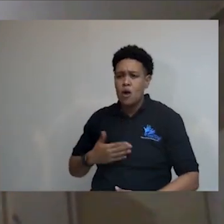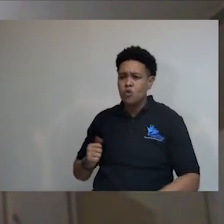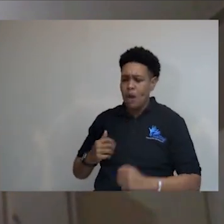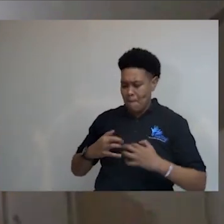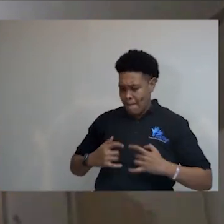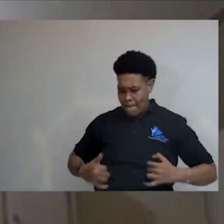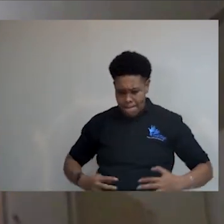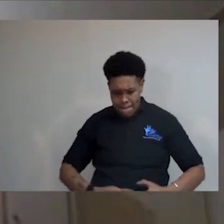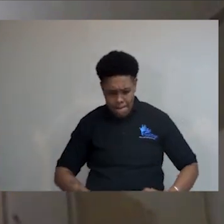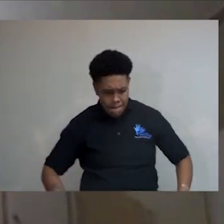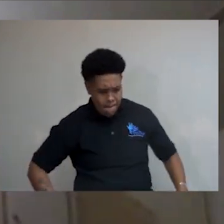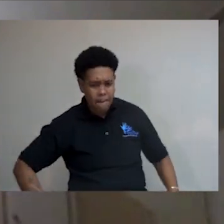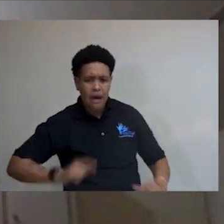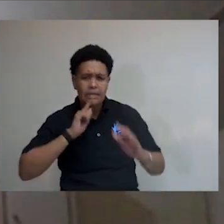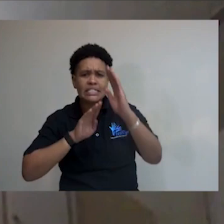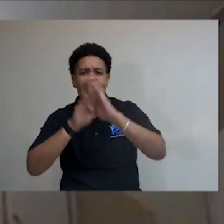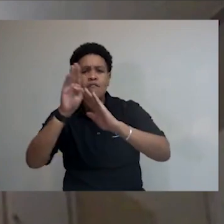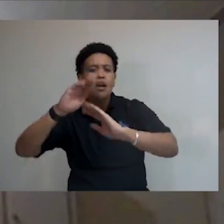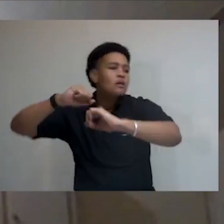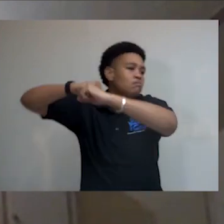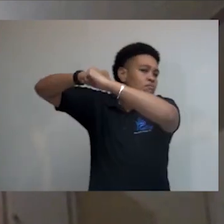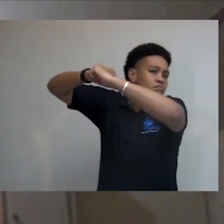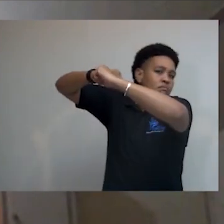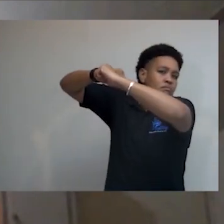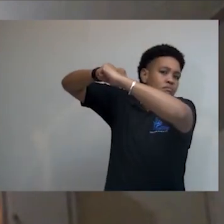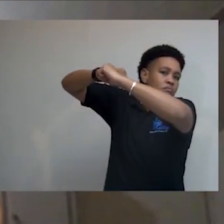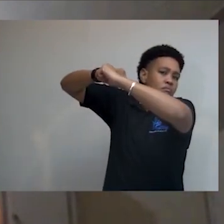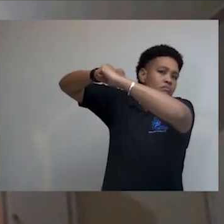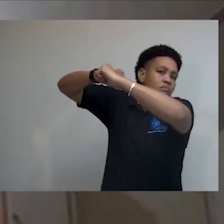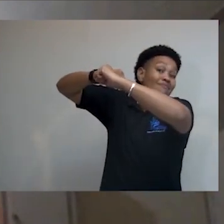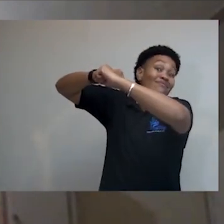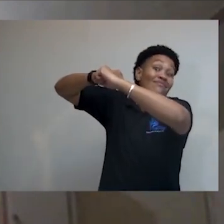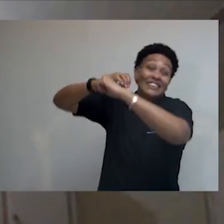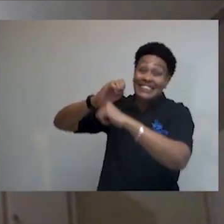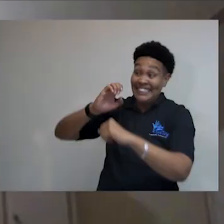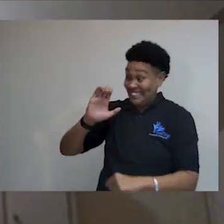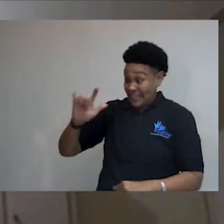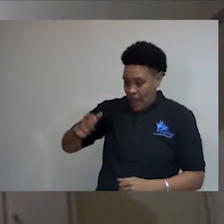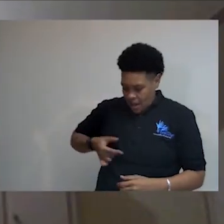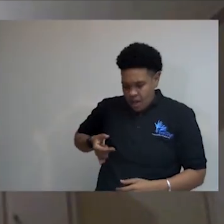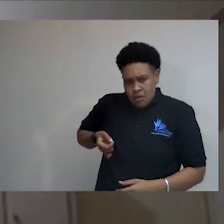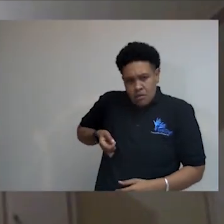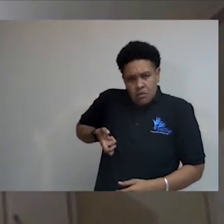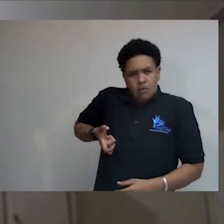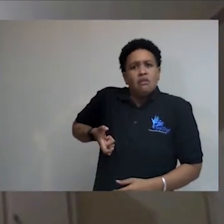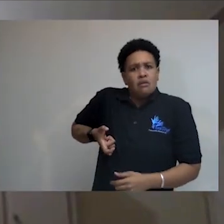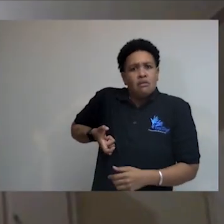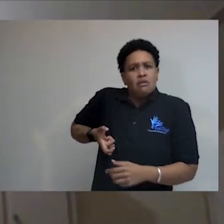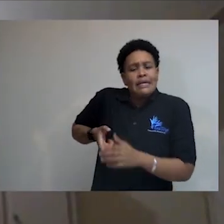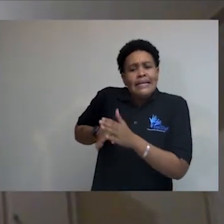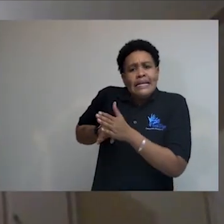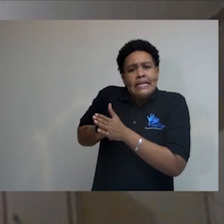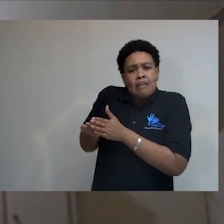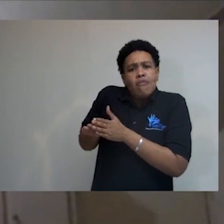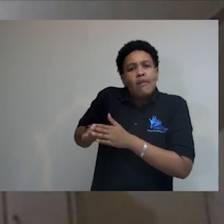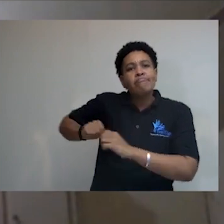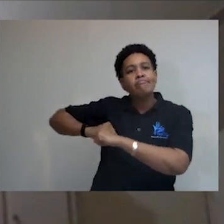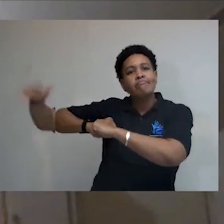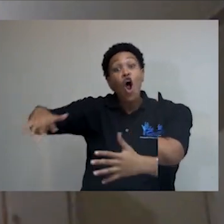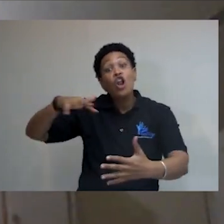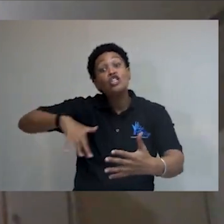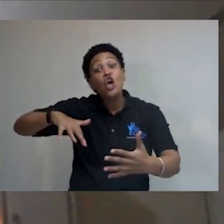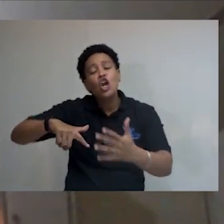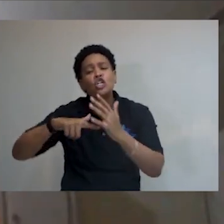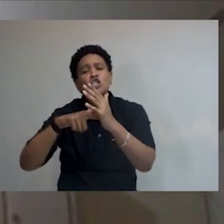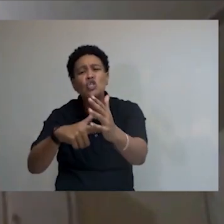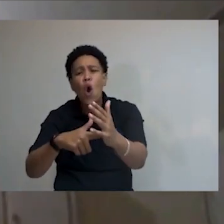and developing the antibodies and the cells that protect you against the COVID.